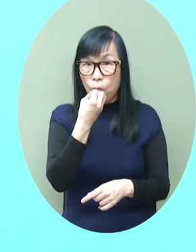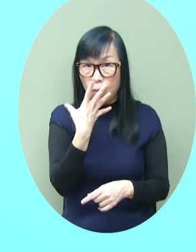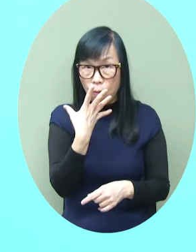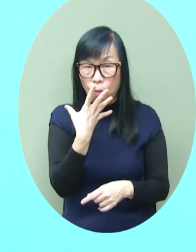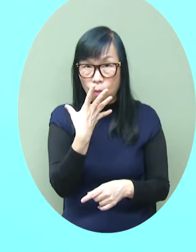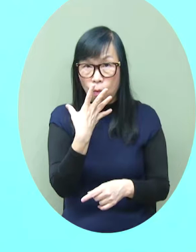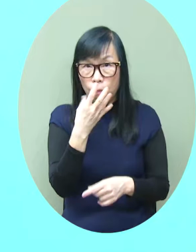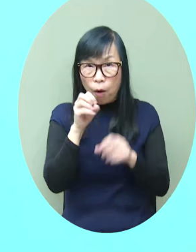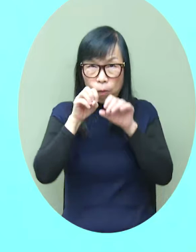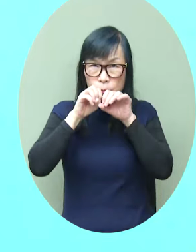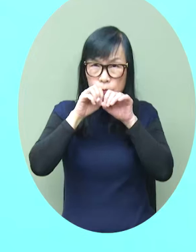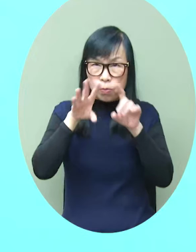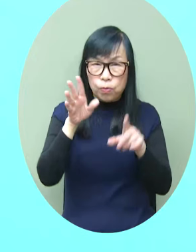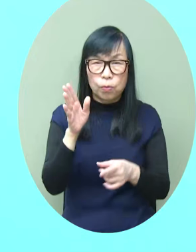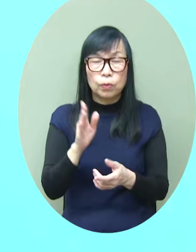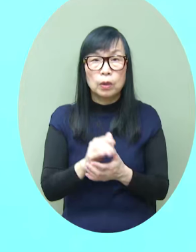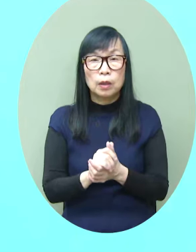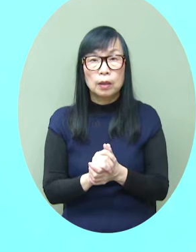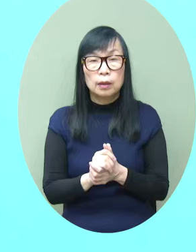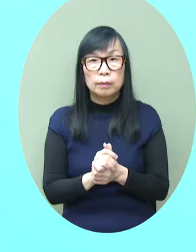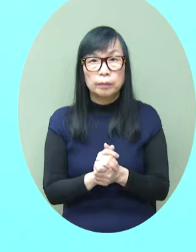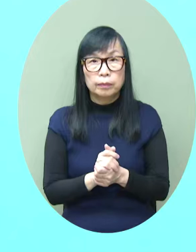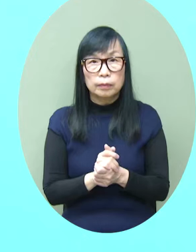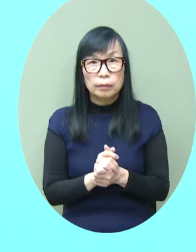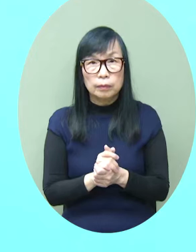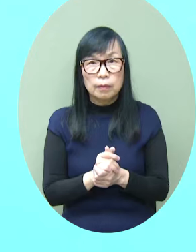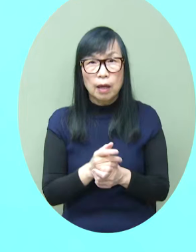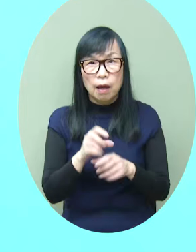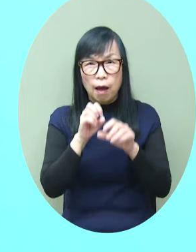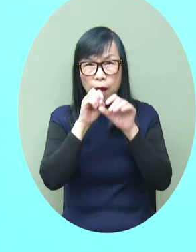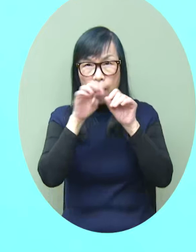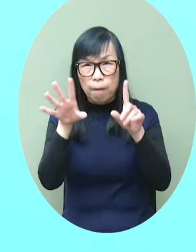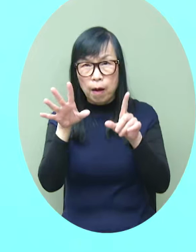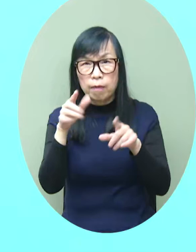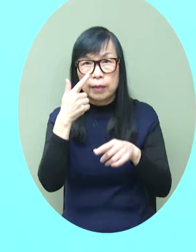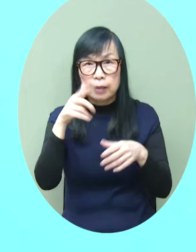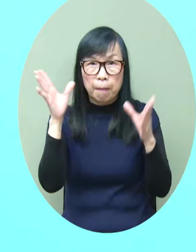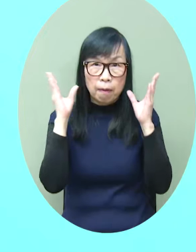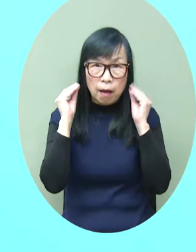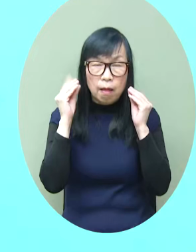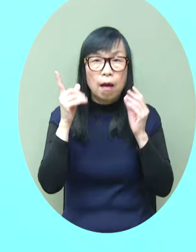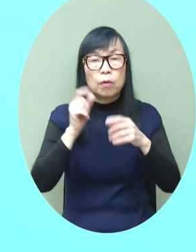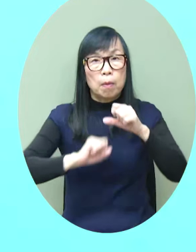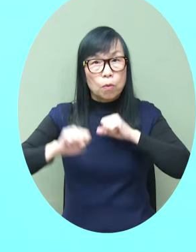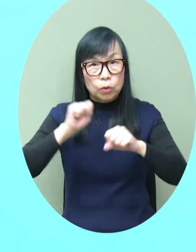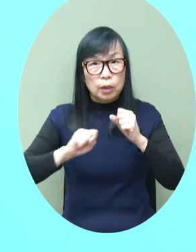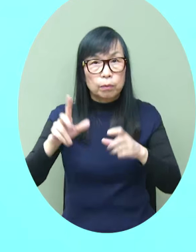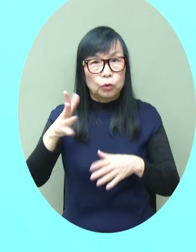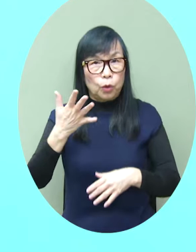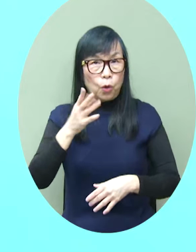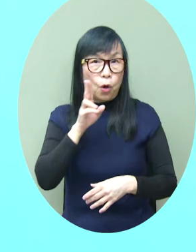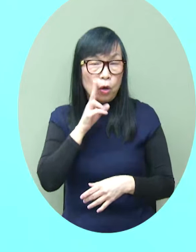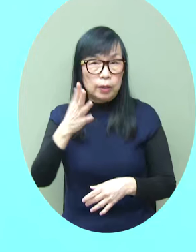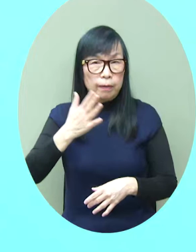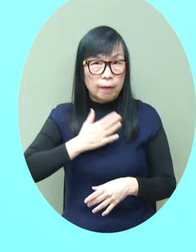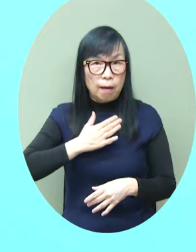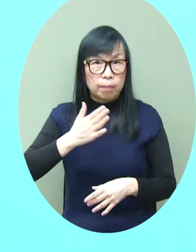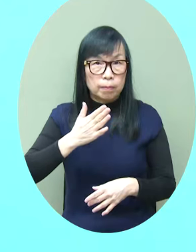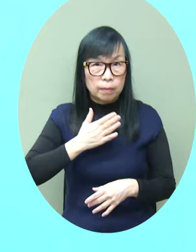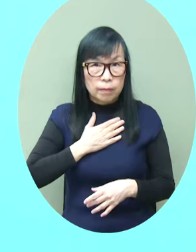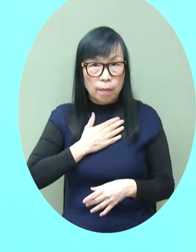news or to engage in activities that they are worried because these activities are sort of